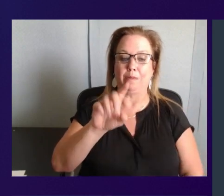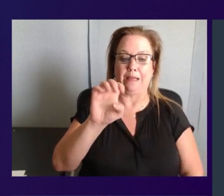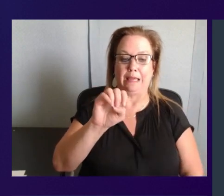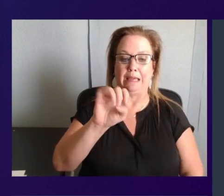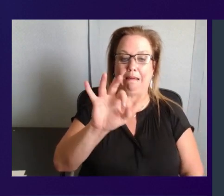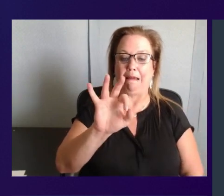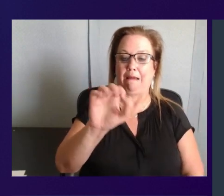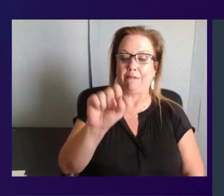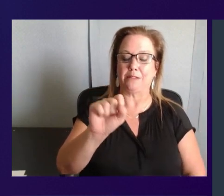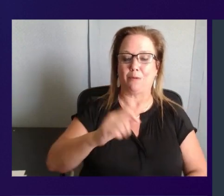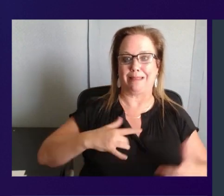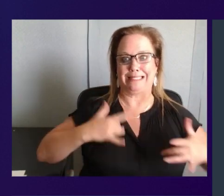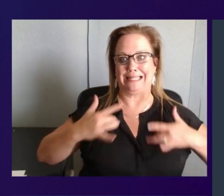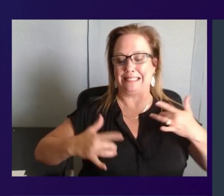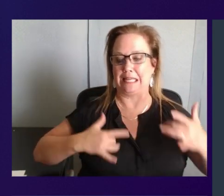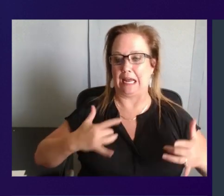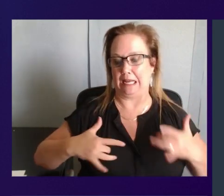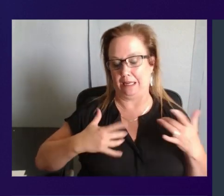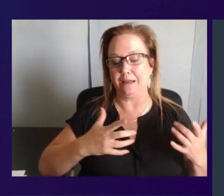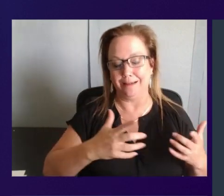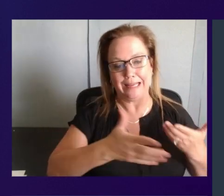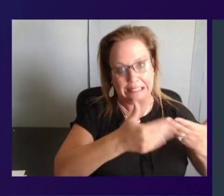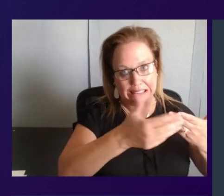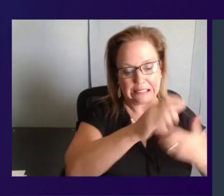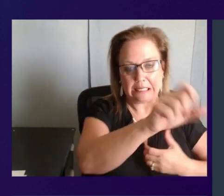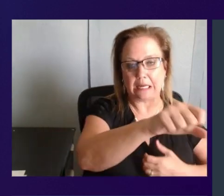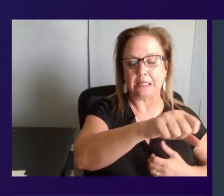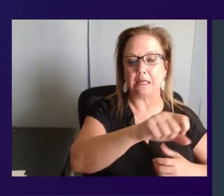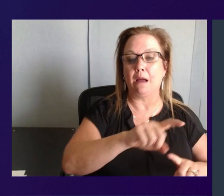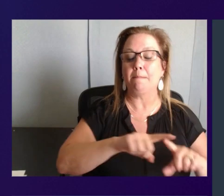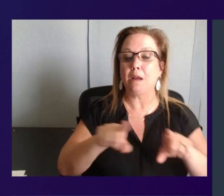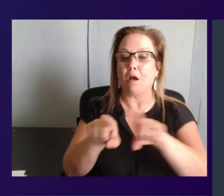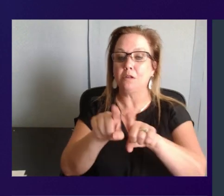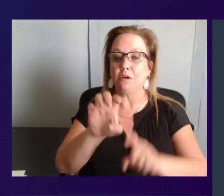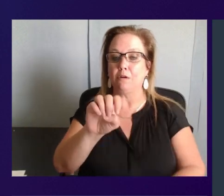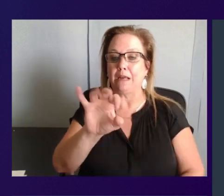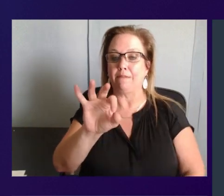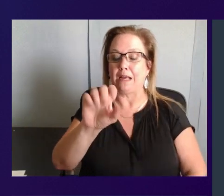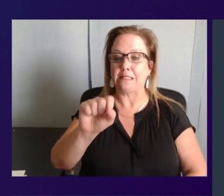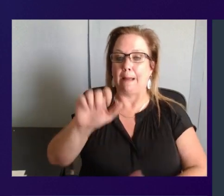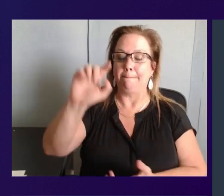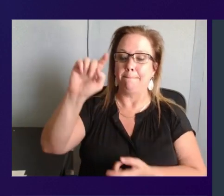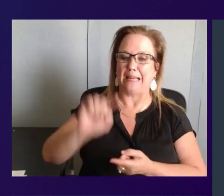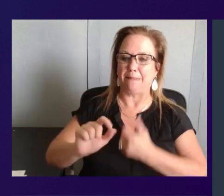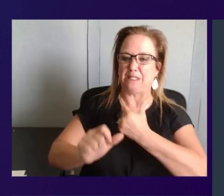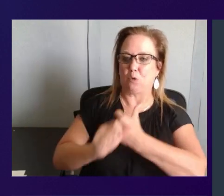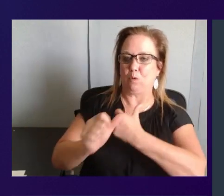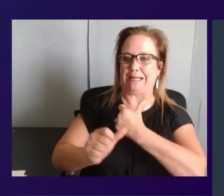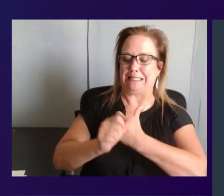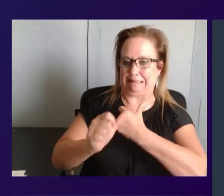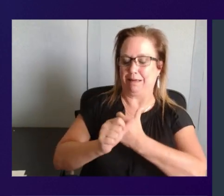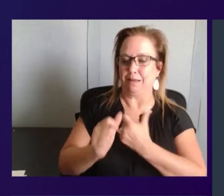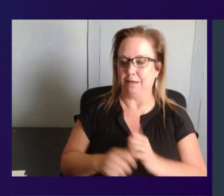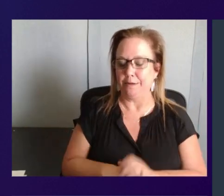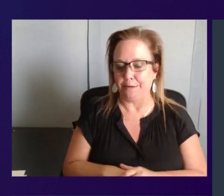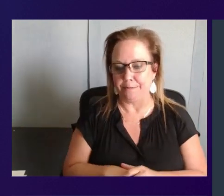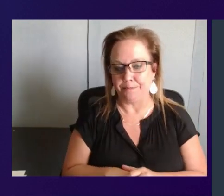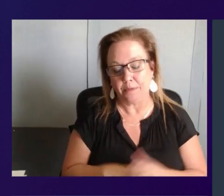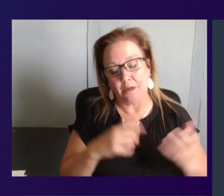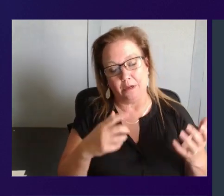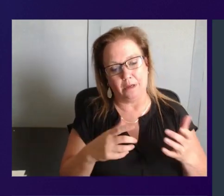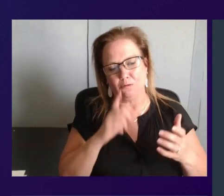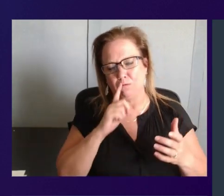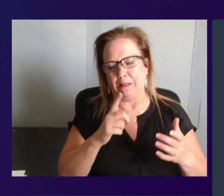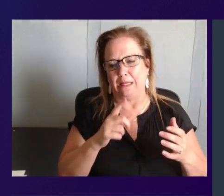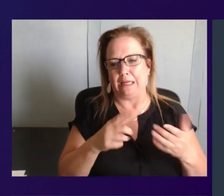thing that excites them, besides how easy it is to get started, is how EFS helps minimize risk along that journey. It's super